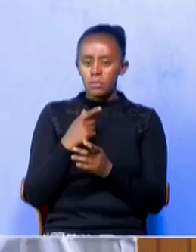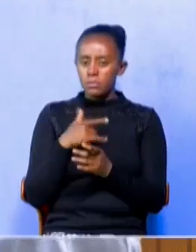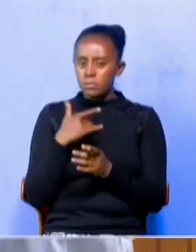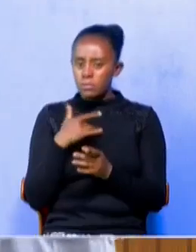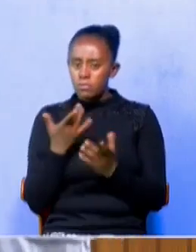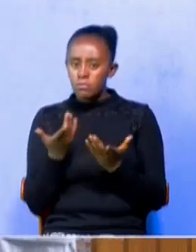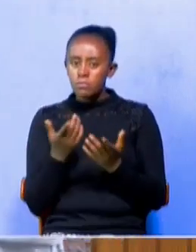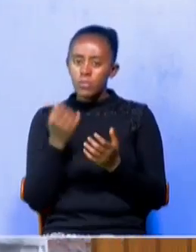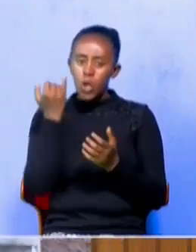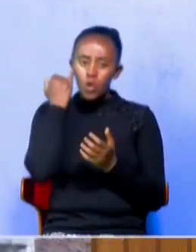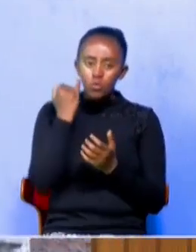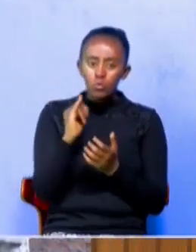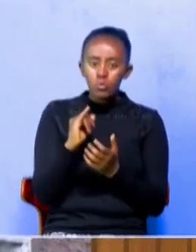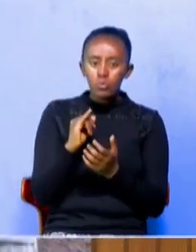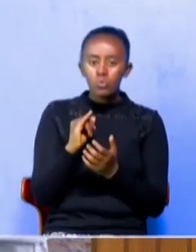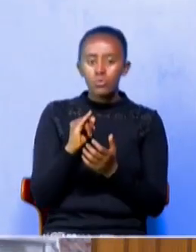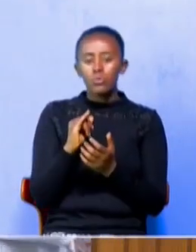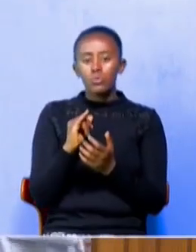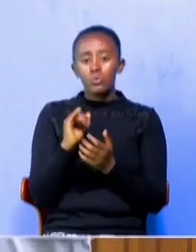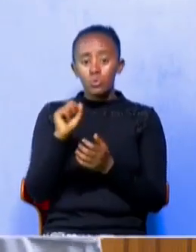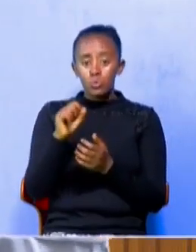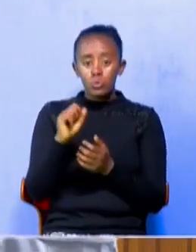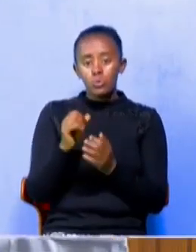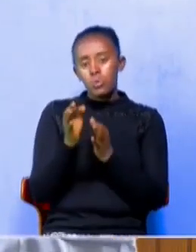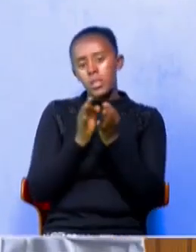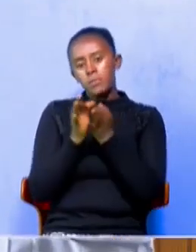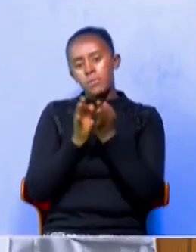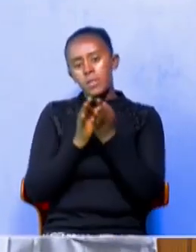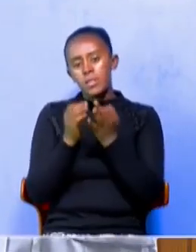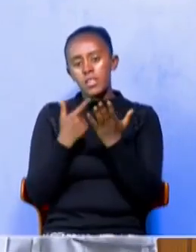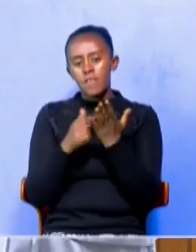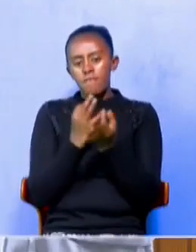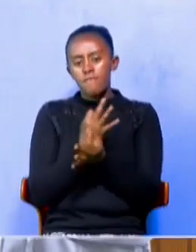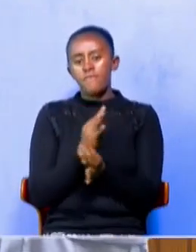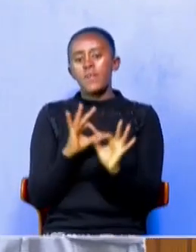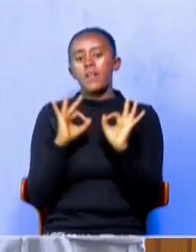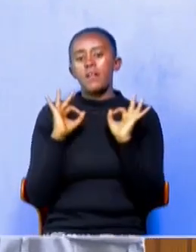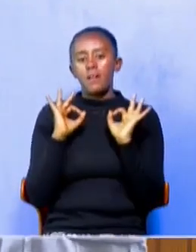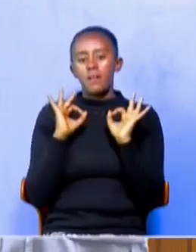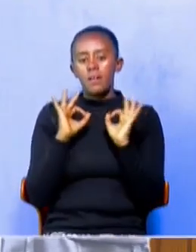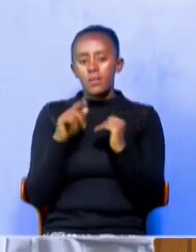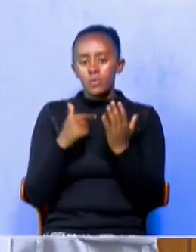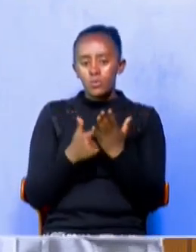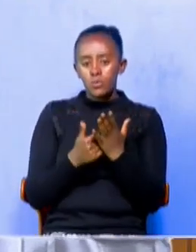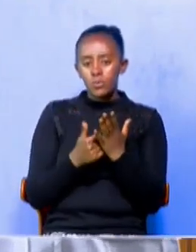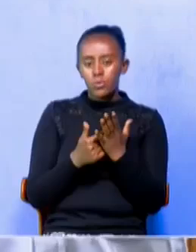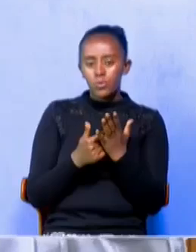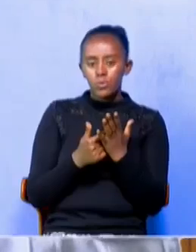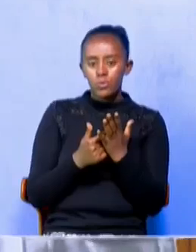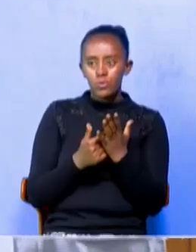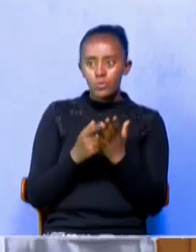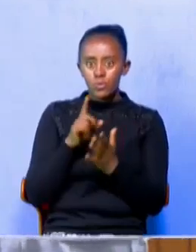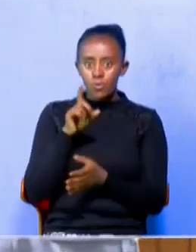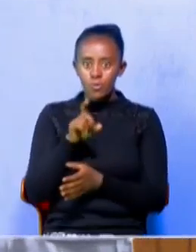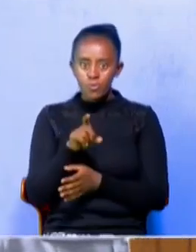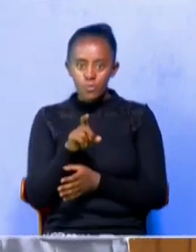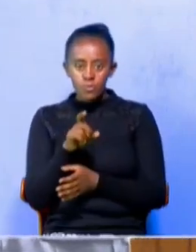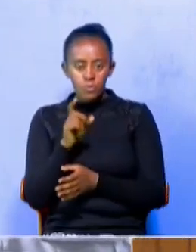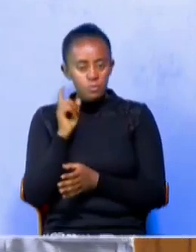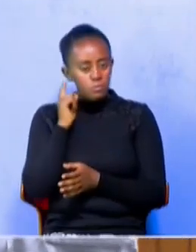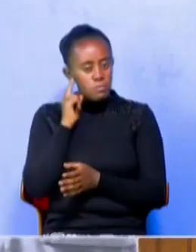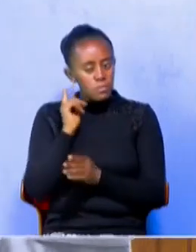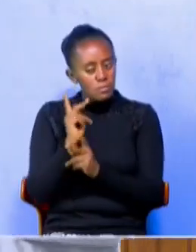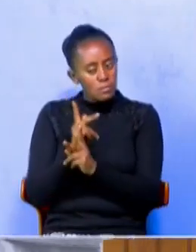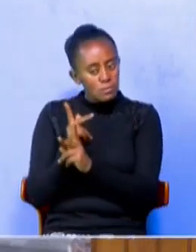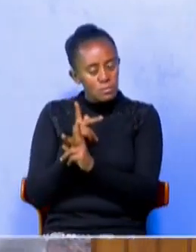about the issue. Yeah, express his feelings freely. So don't show him, and you have to listen to very